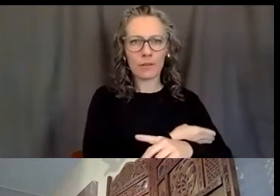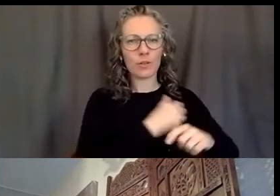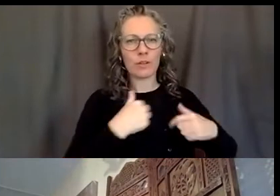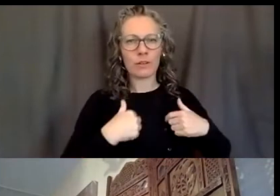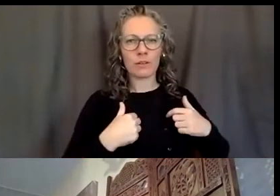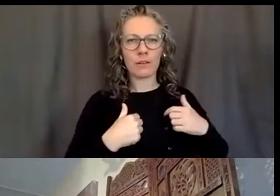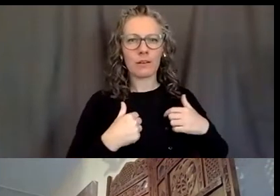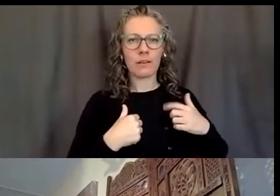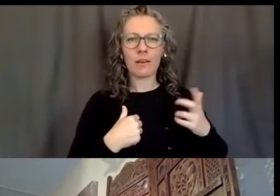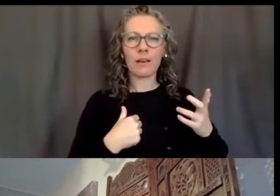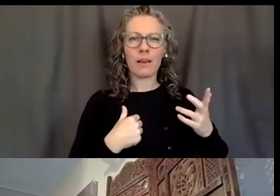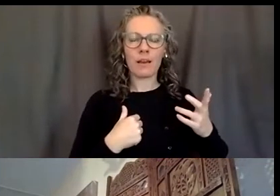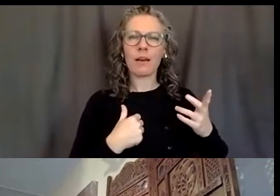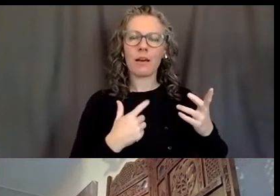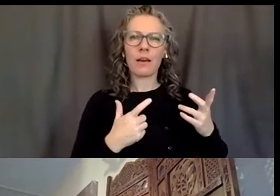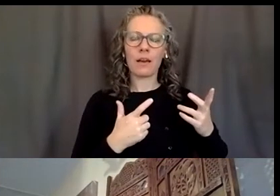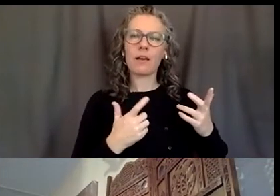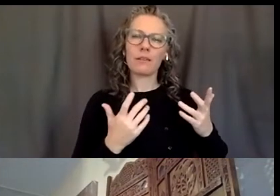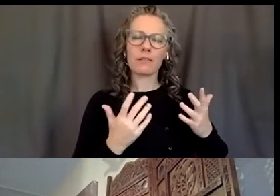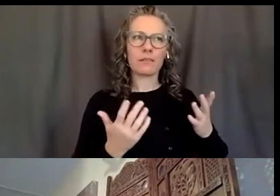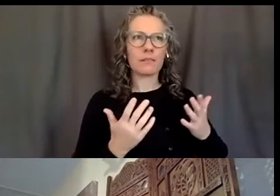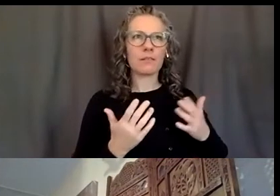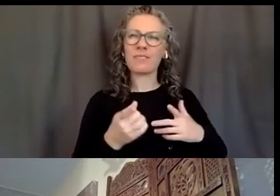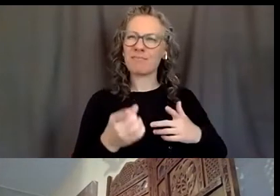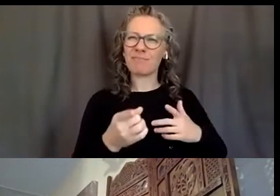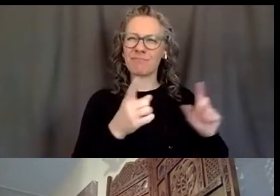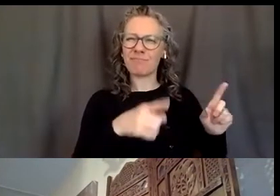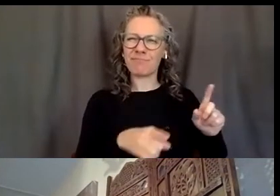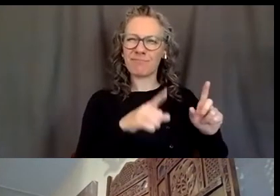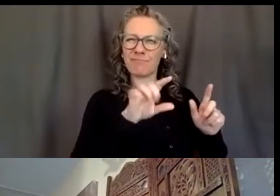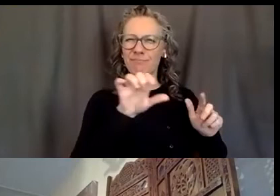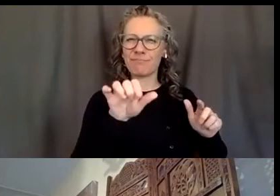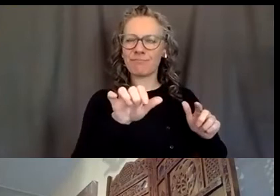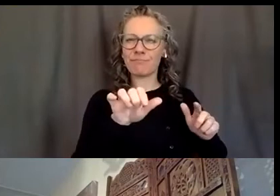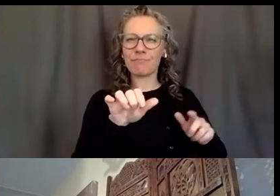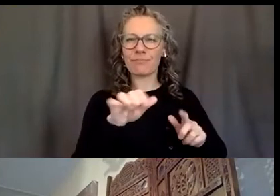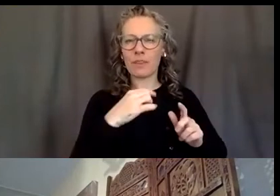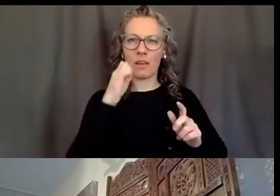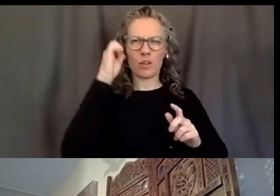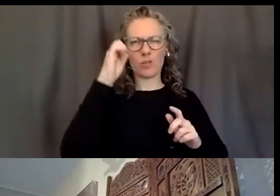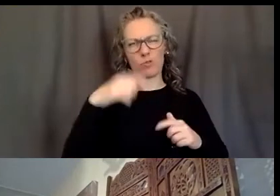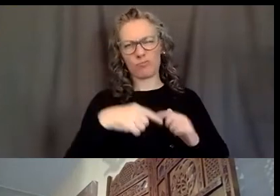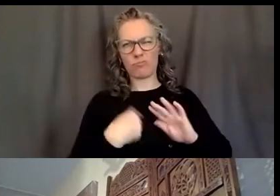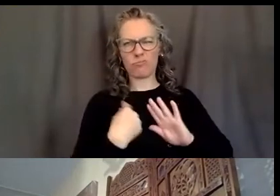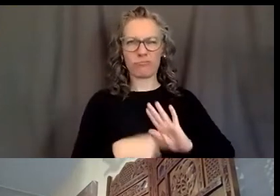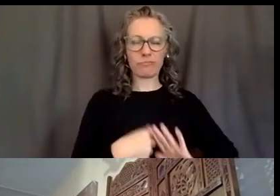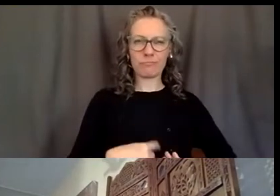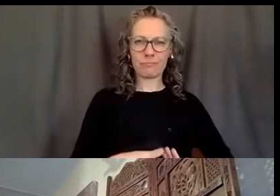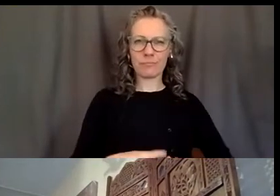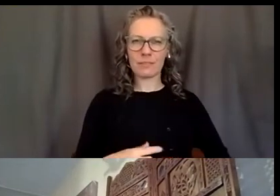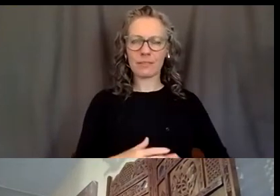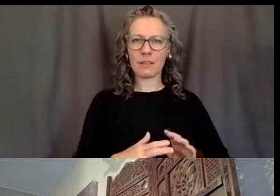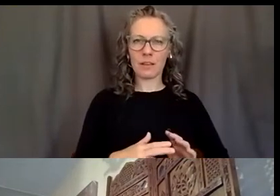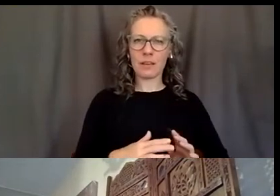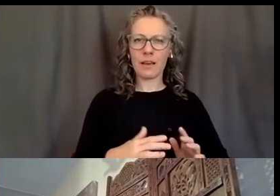went from this sort of a like some of you were talking about, like an adult who is critical and that sort of thing, and I felt